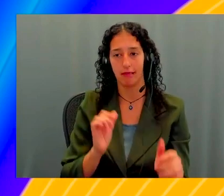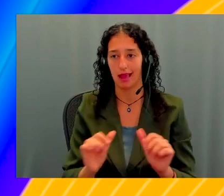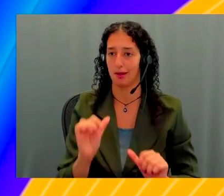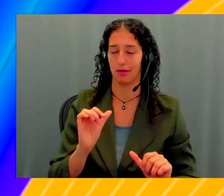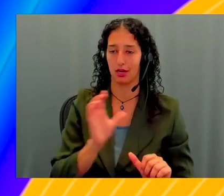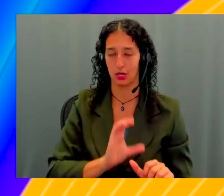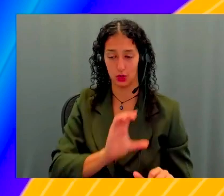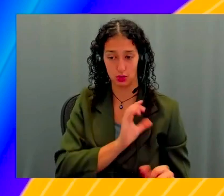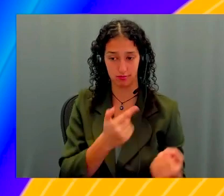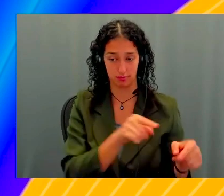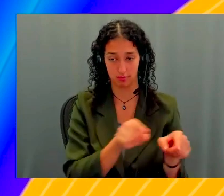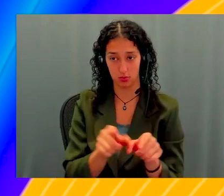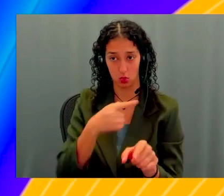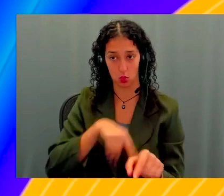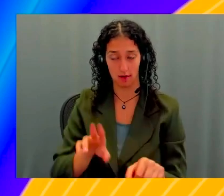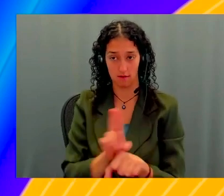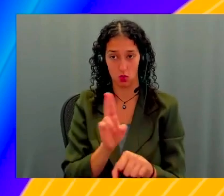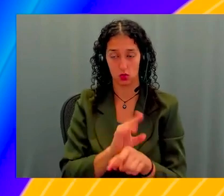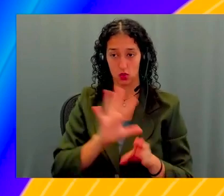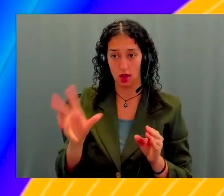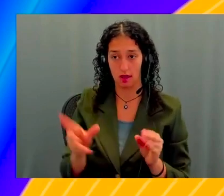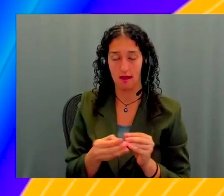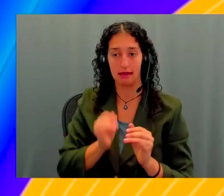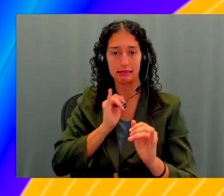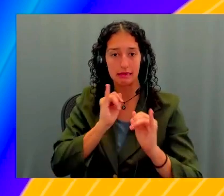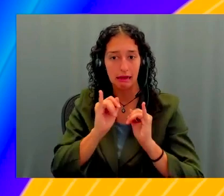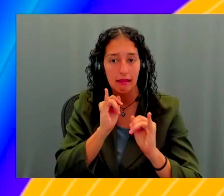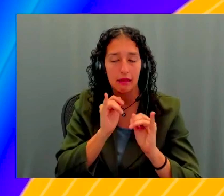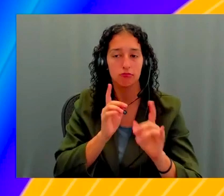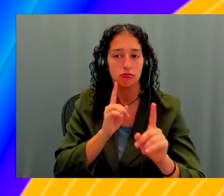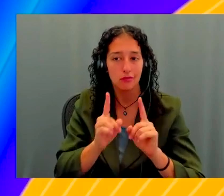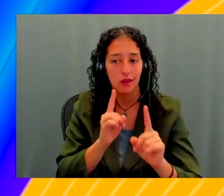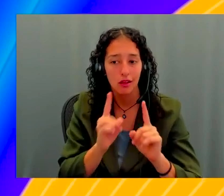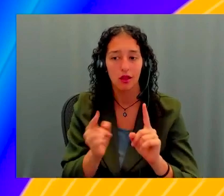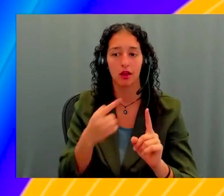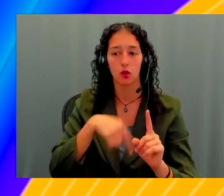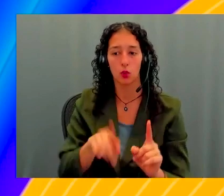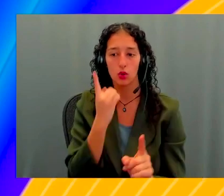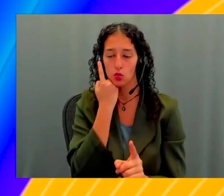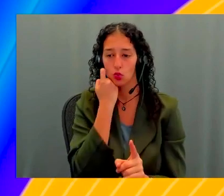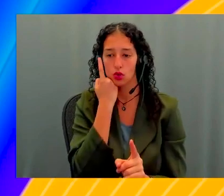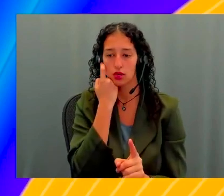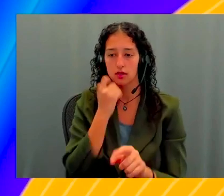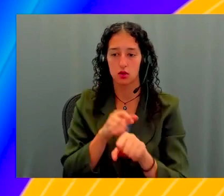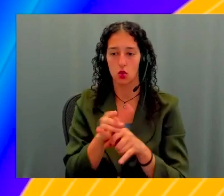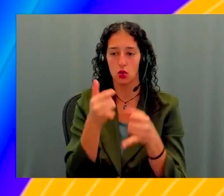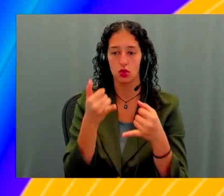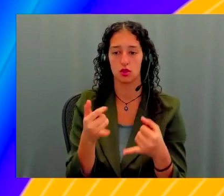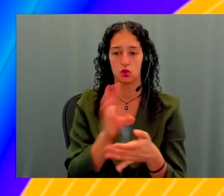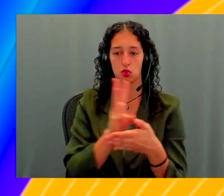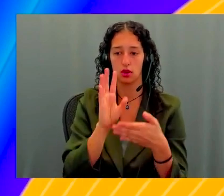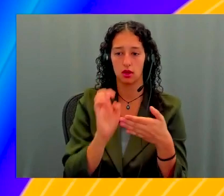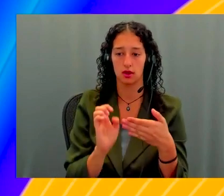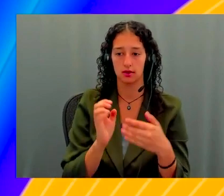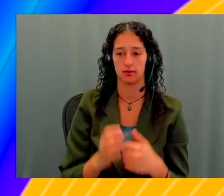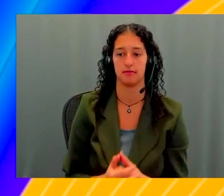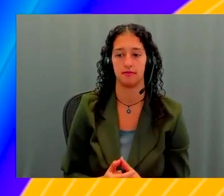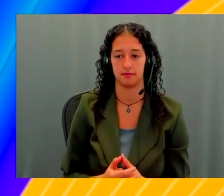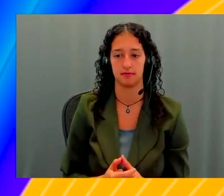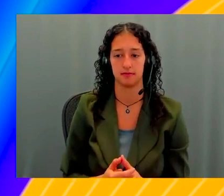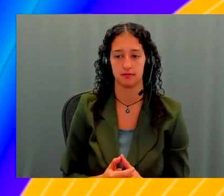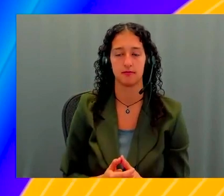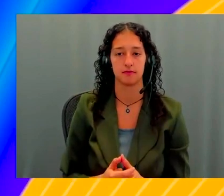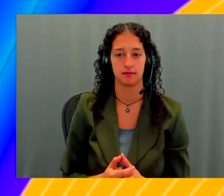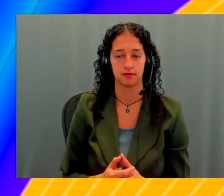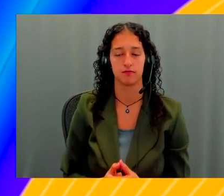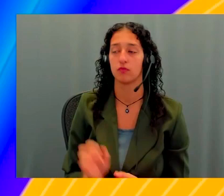AWS Poly to add a dialogue and lip sync feature, which we just launched this week and are really excited to demo today. Oh, so cool. I mean, I'm sure people are going to want to hear